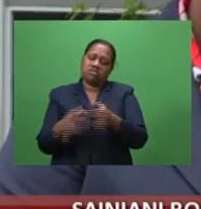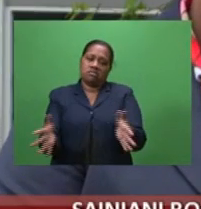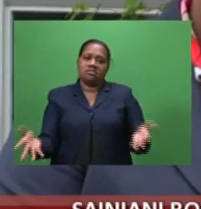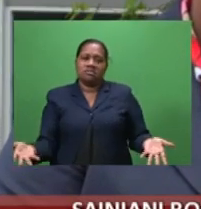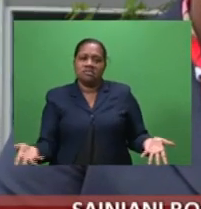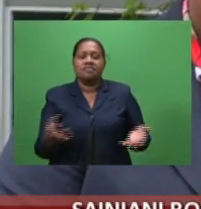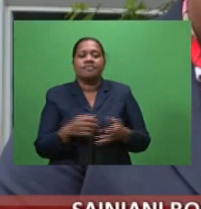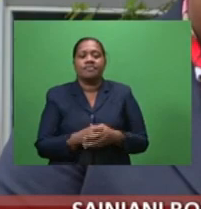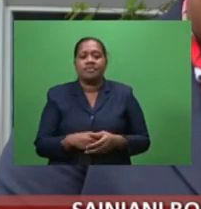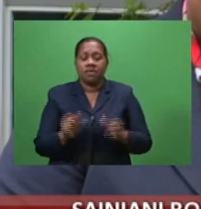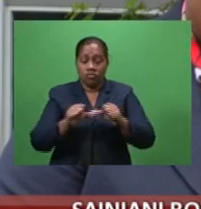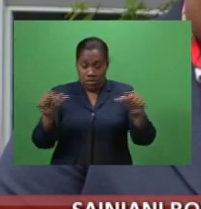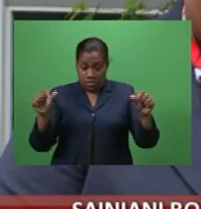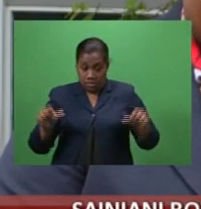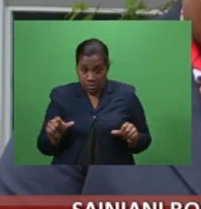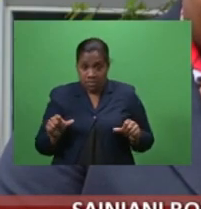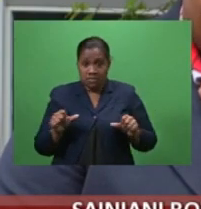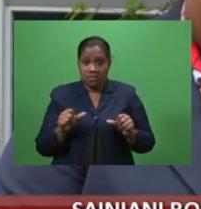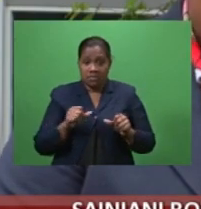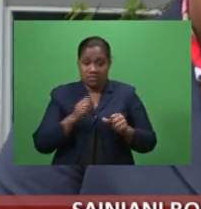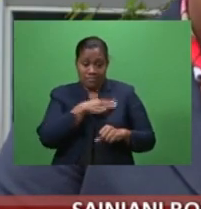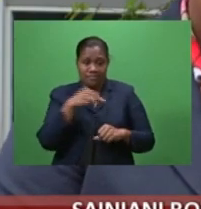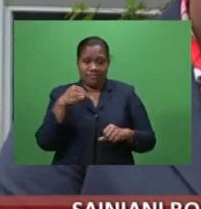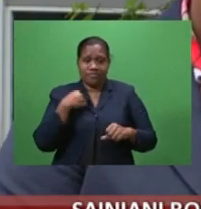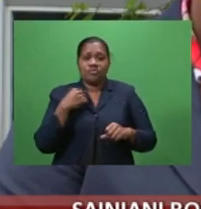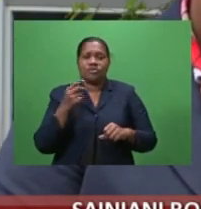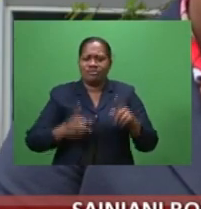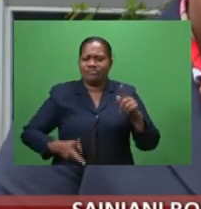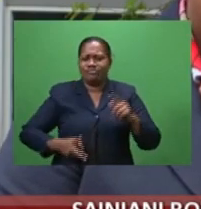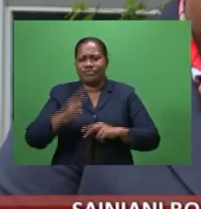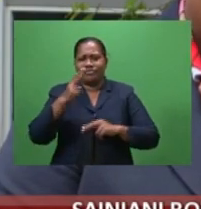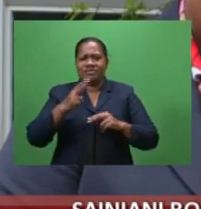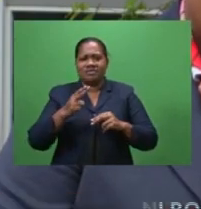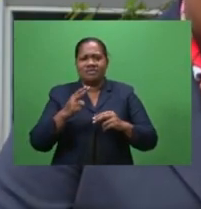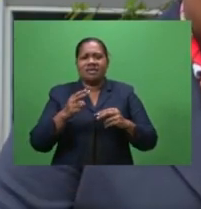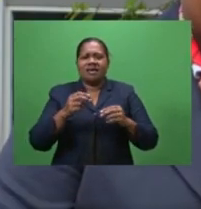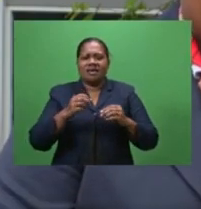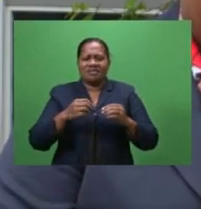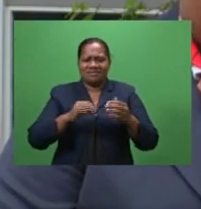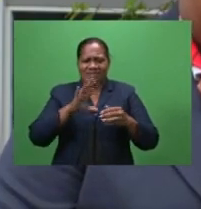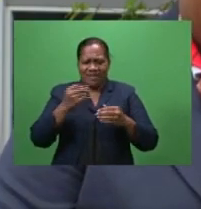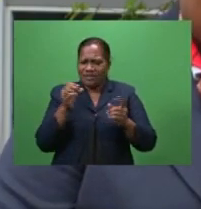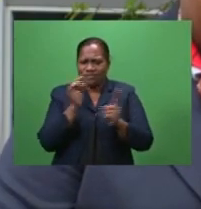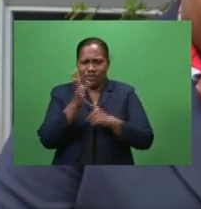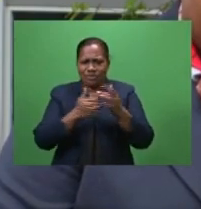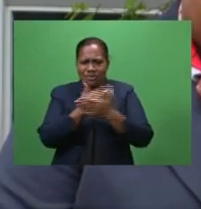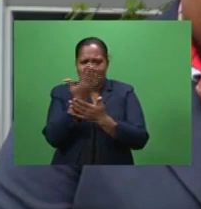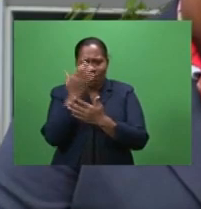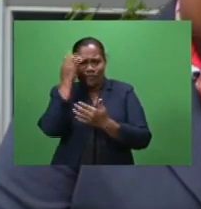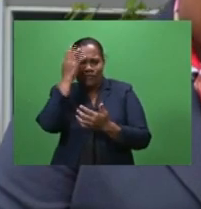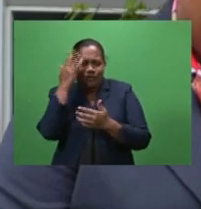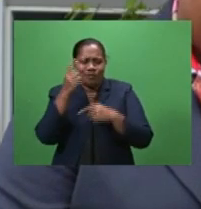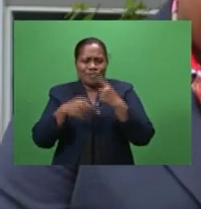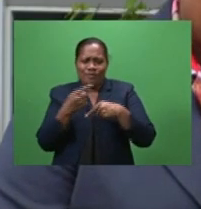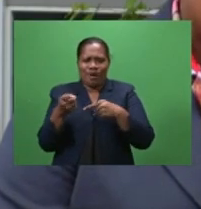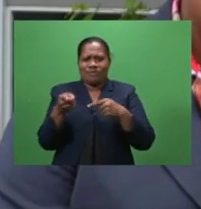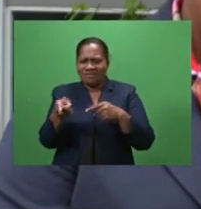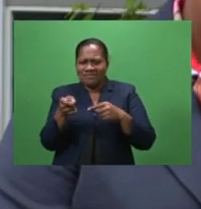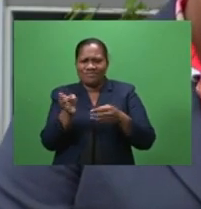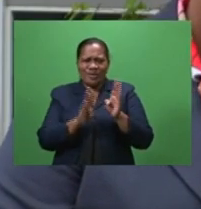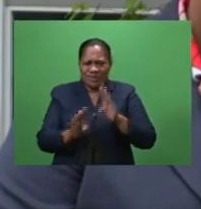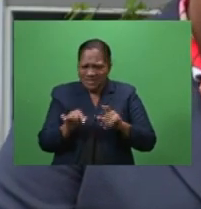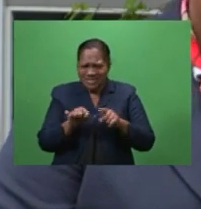the International Biological Diversity Day, which will be commemorated with a week of activities, debates